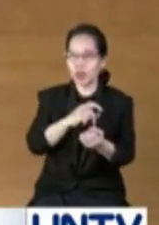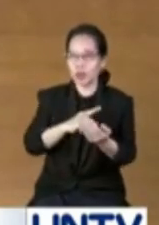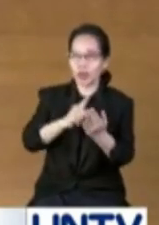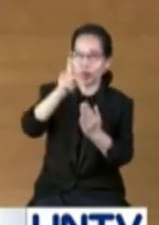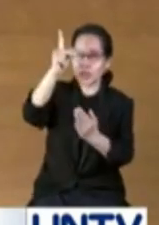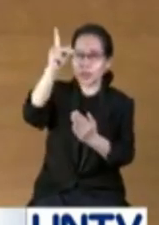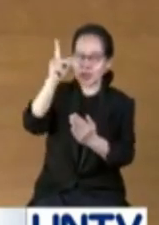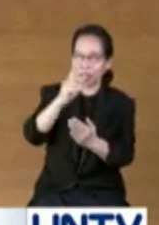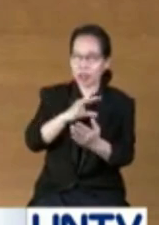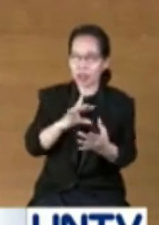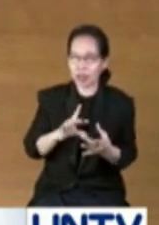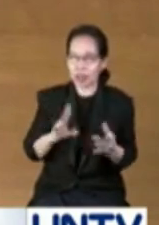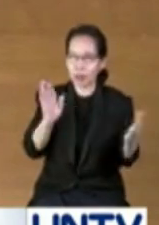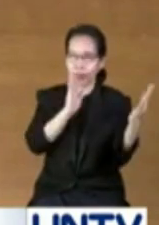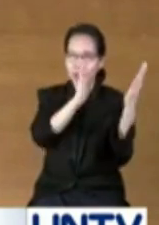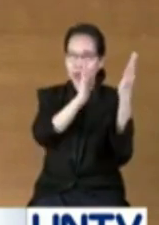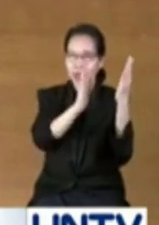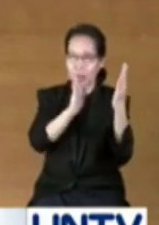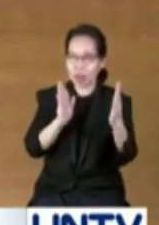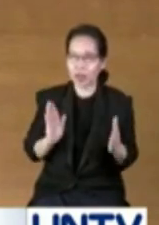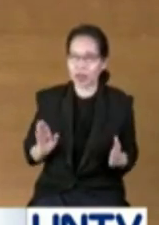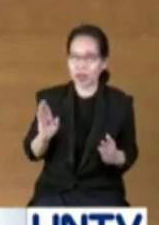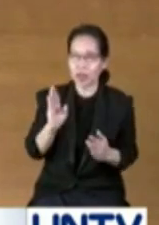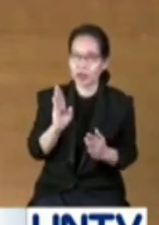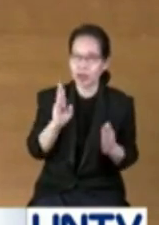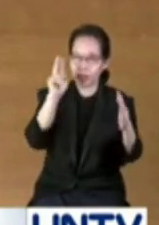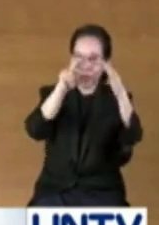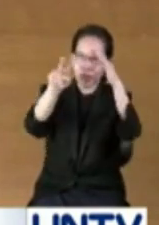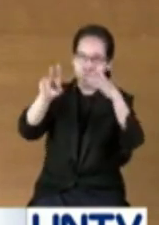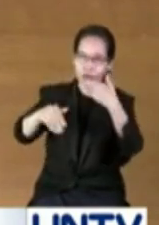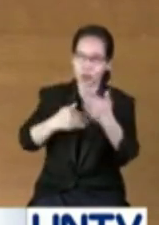apace with our singular vision for all Filipinos.